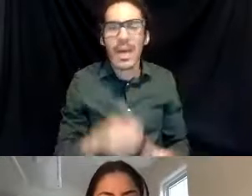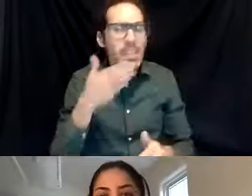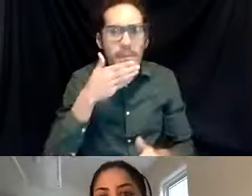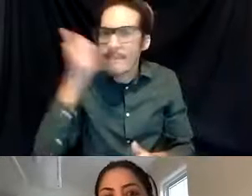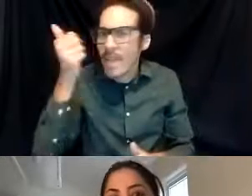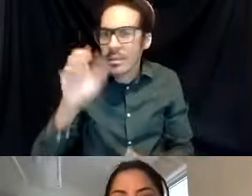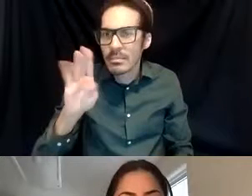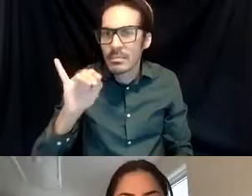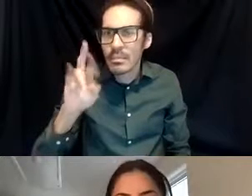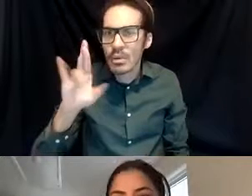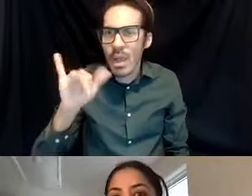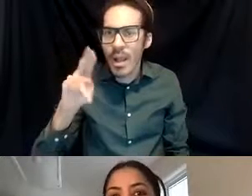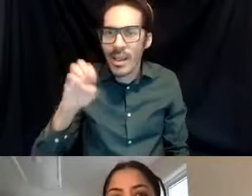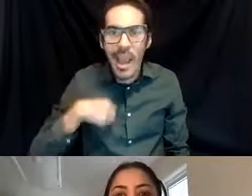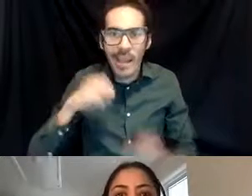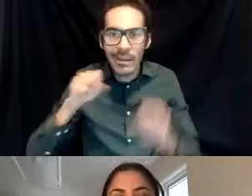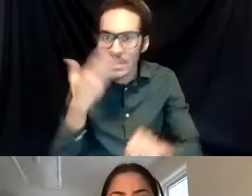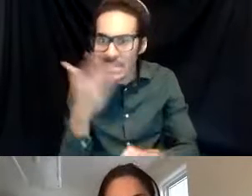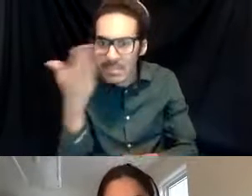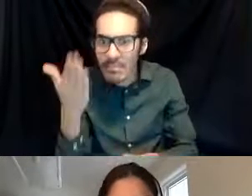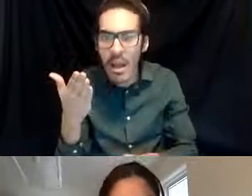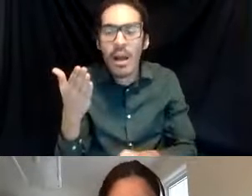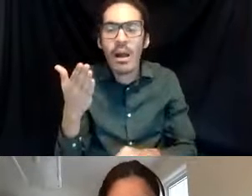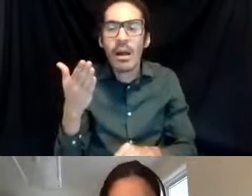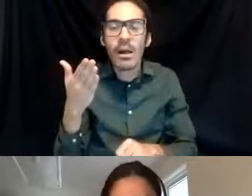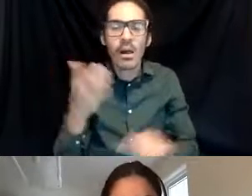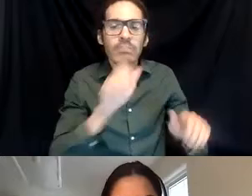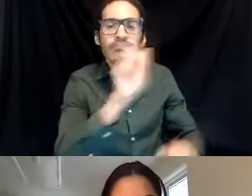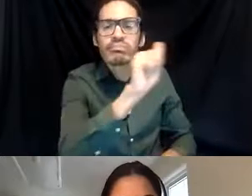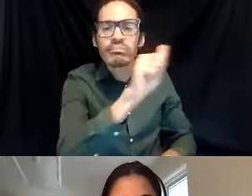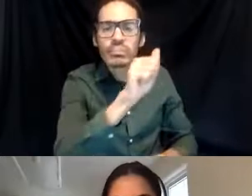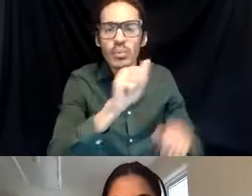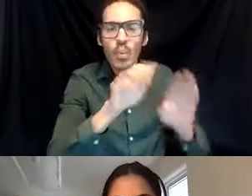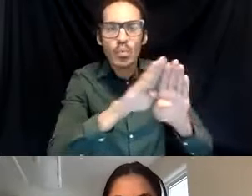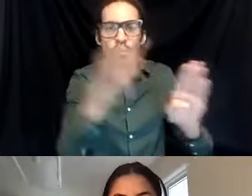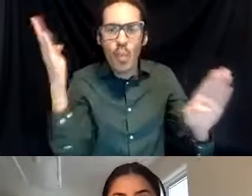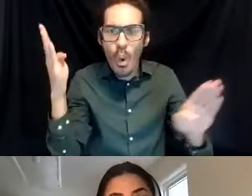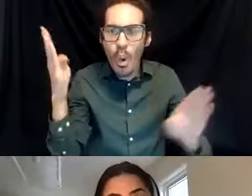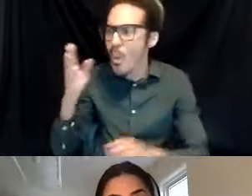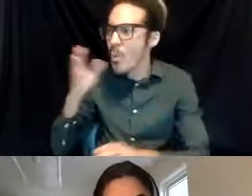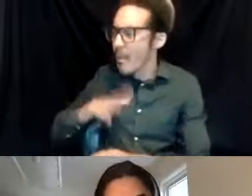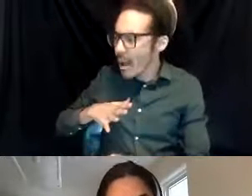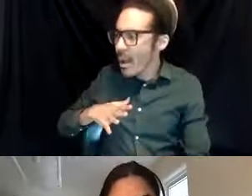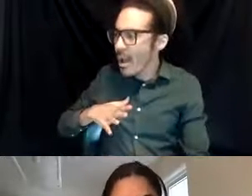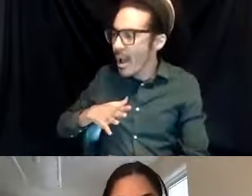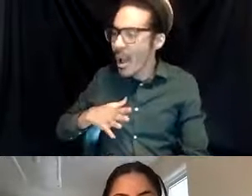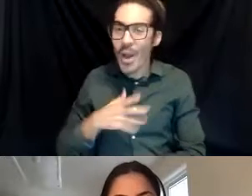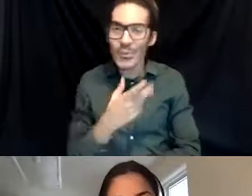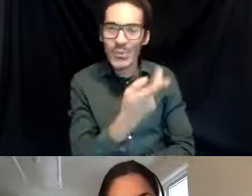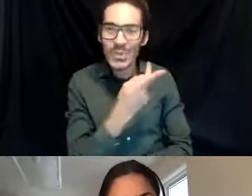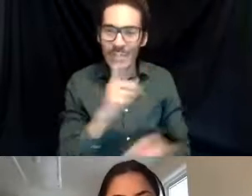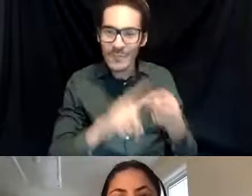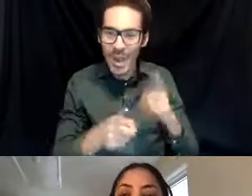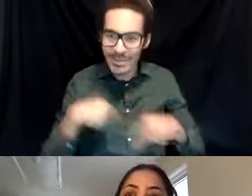smell. And this wonderful lady opens the door, and I've been friends with her since. Her name